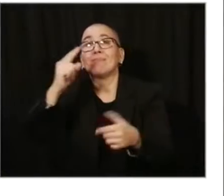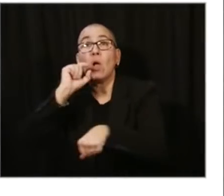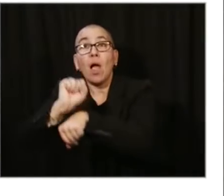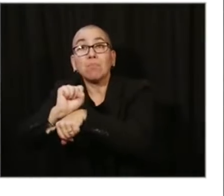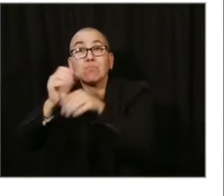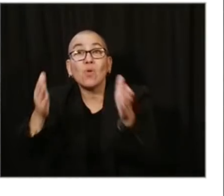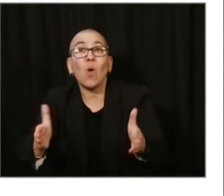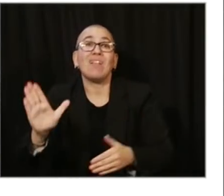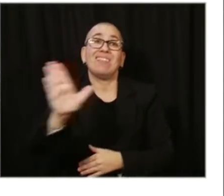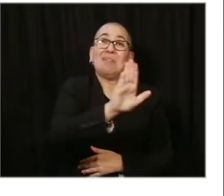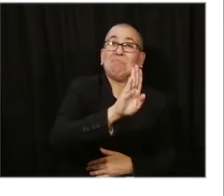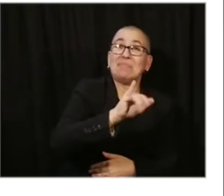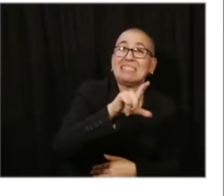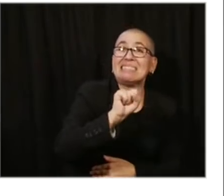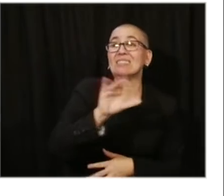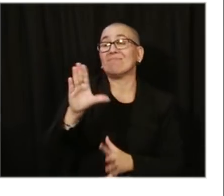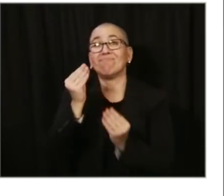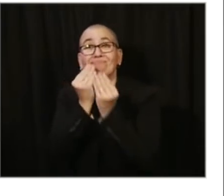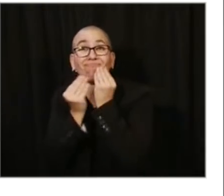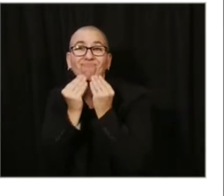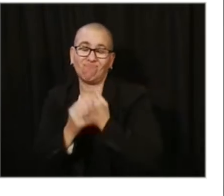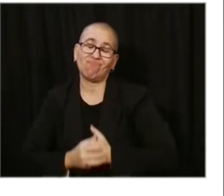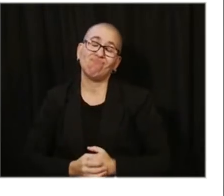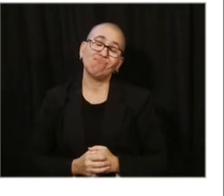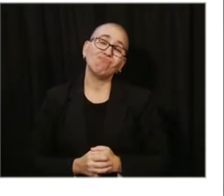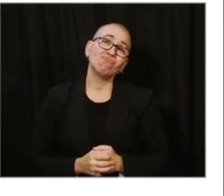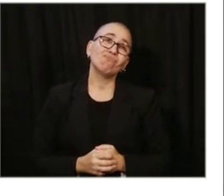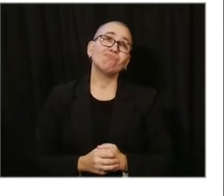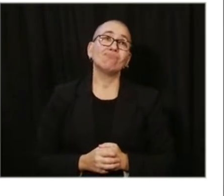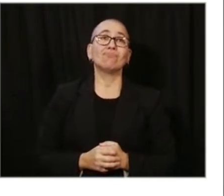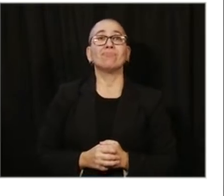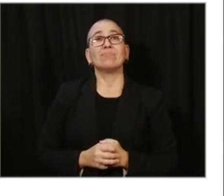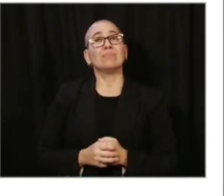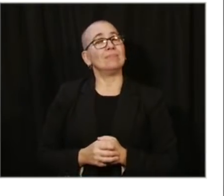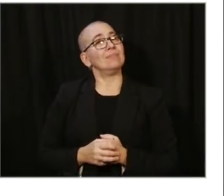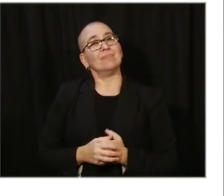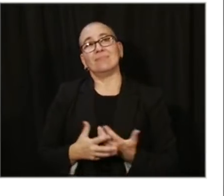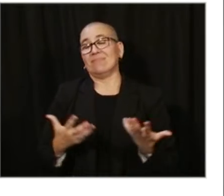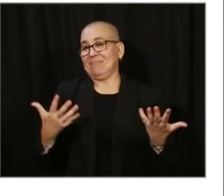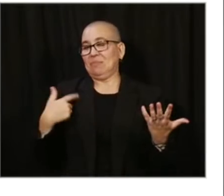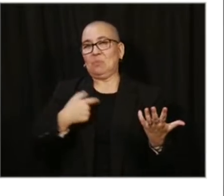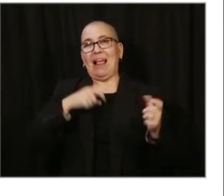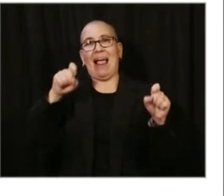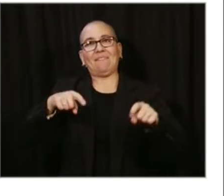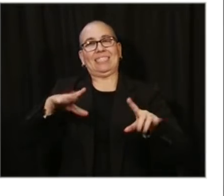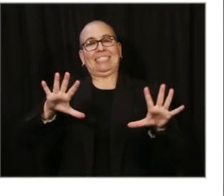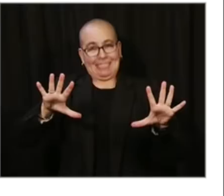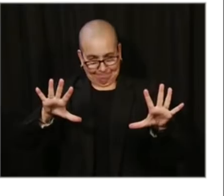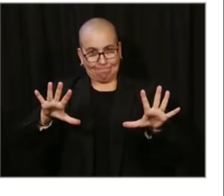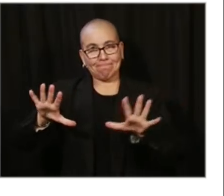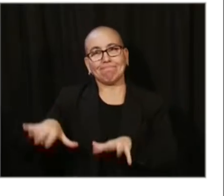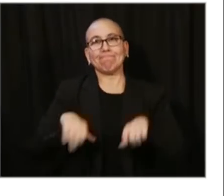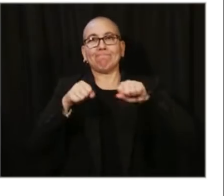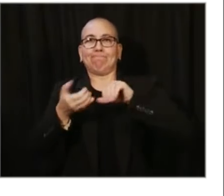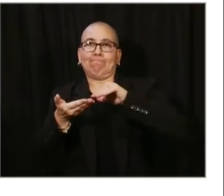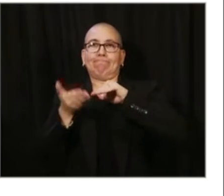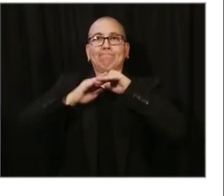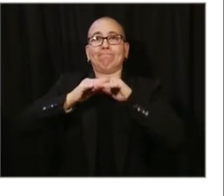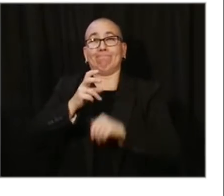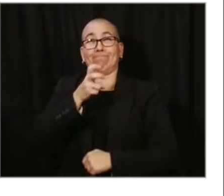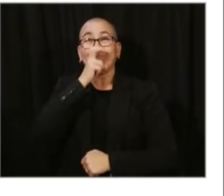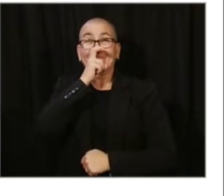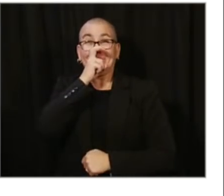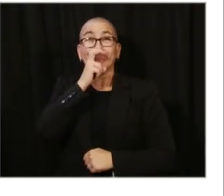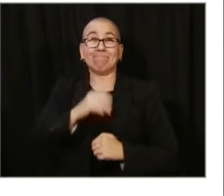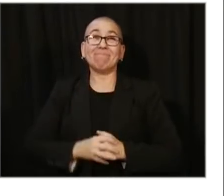So we have to take the strong steps. I recognize the regulation alone is not going to